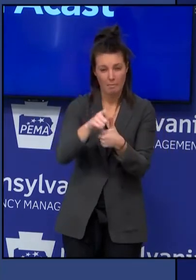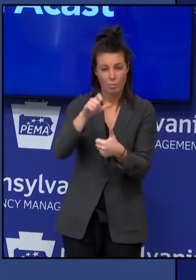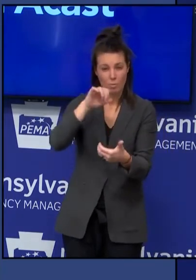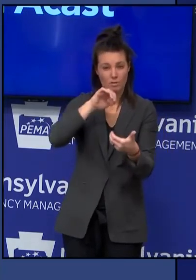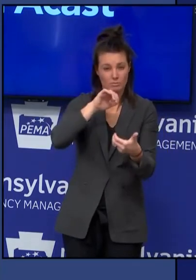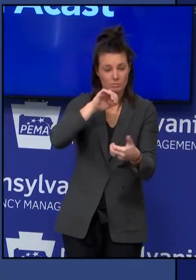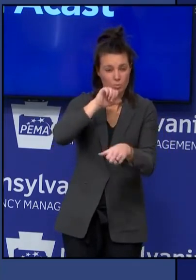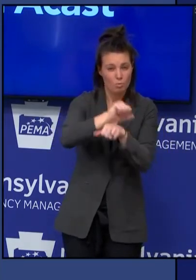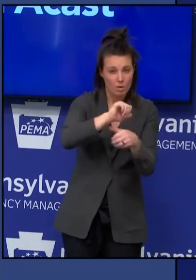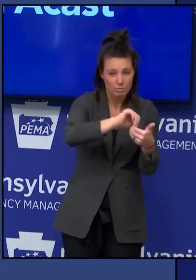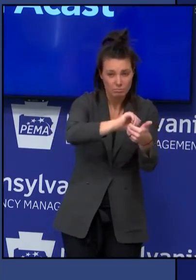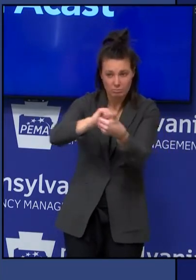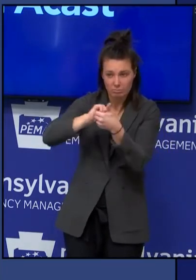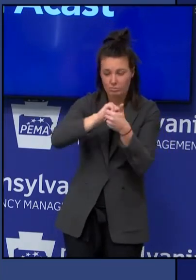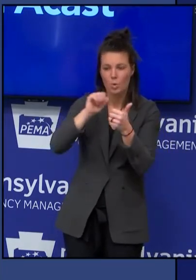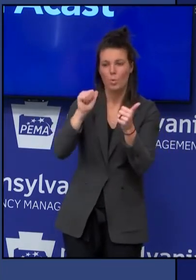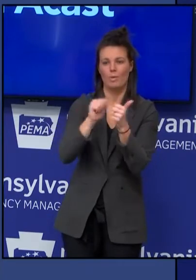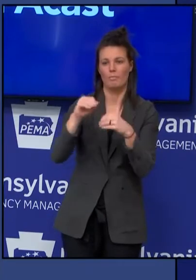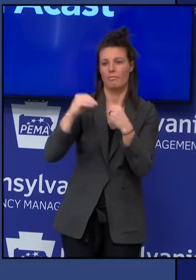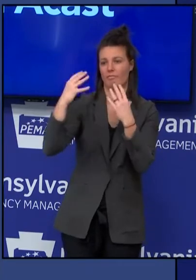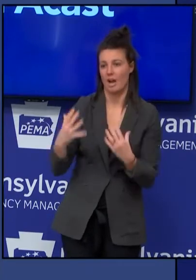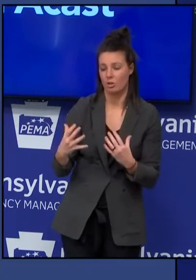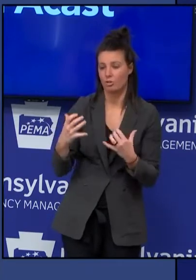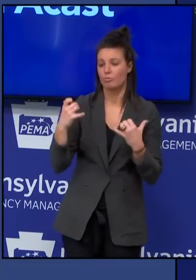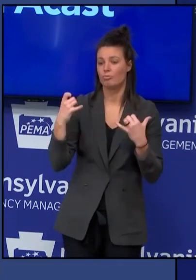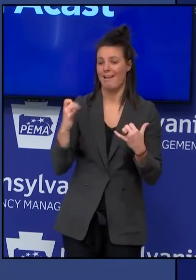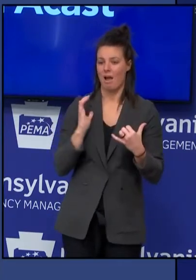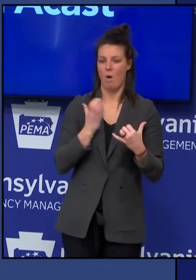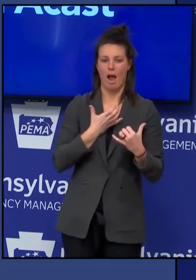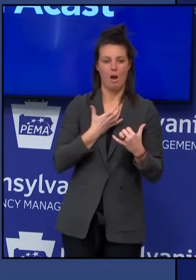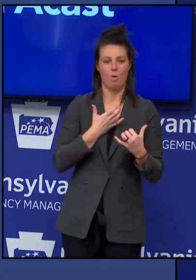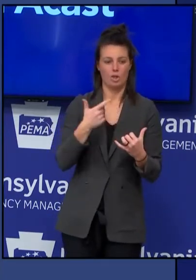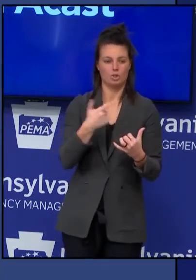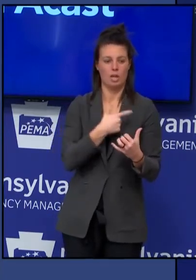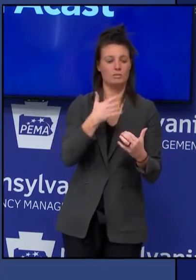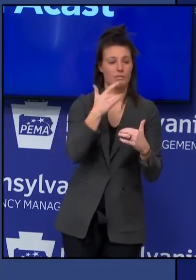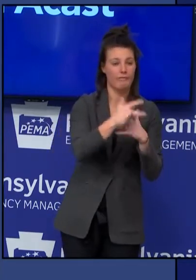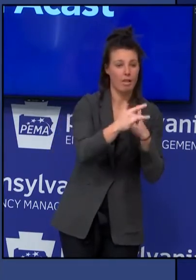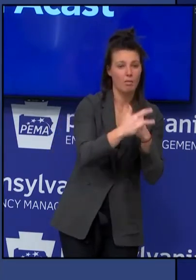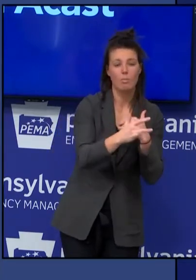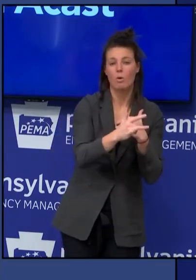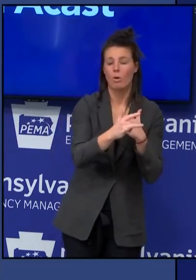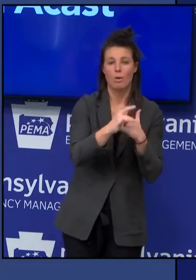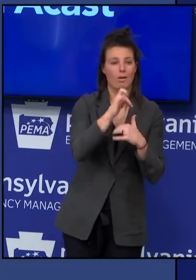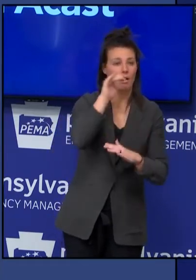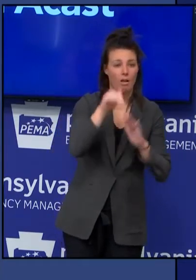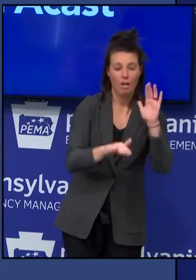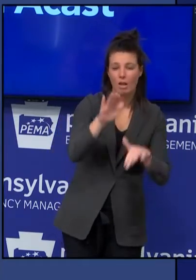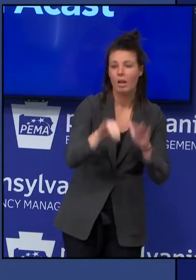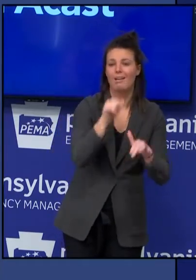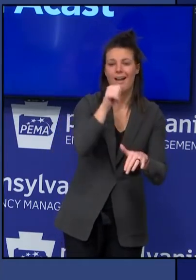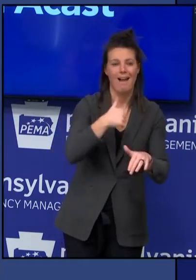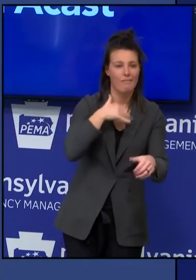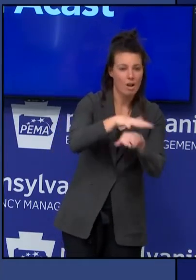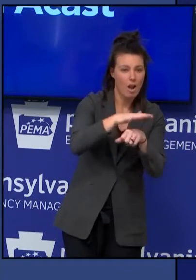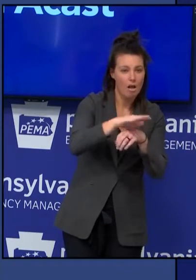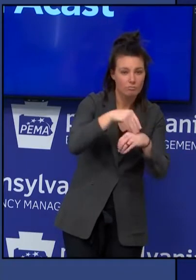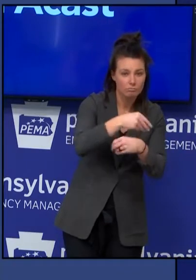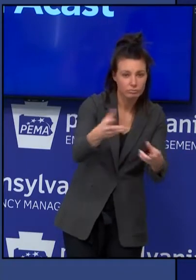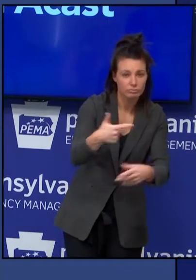to understand that in a time where our allocations have fluctuated and we've had inconsistency with our own